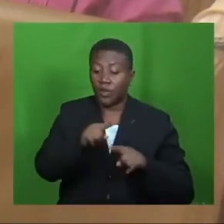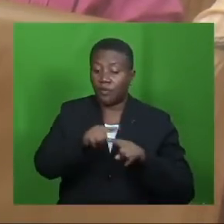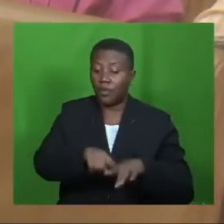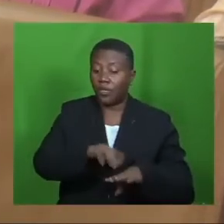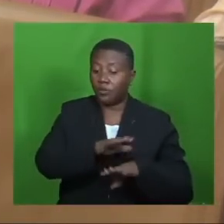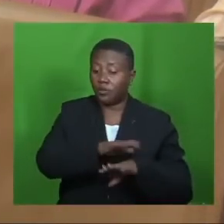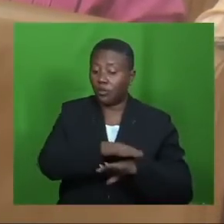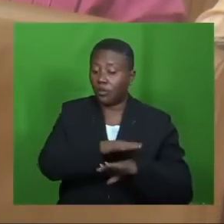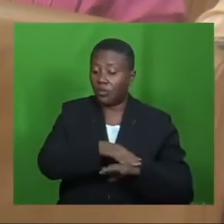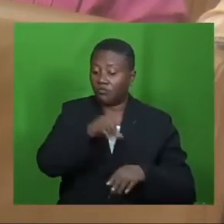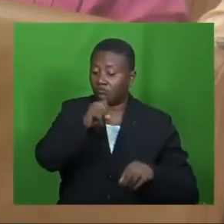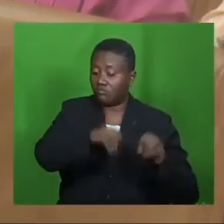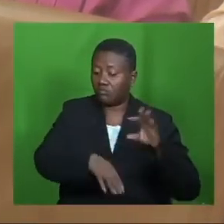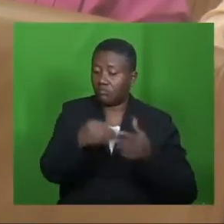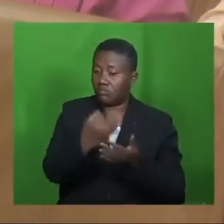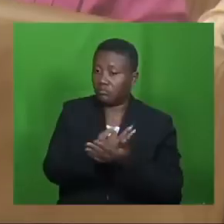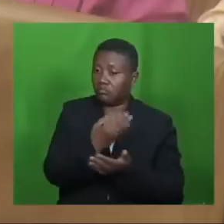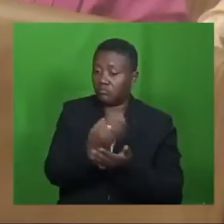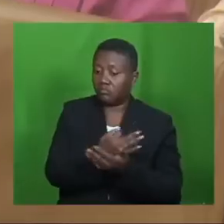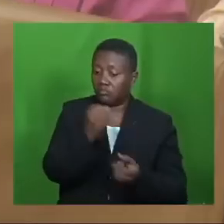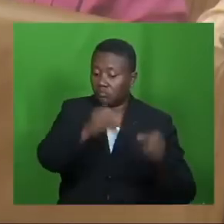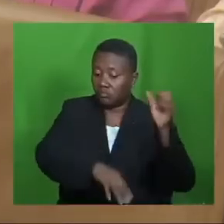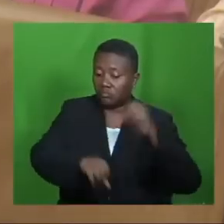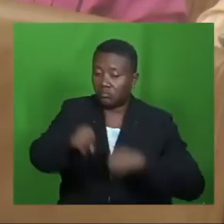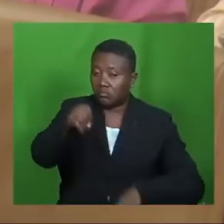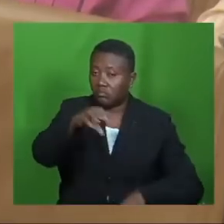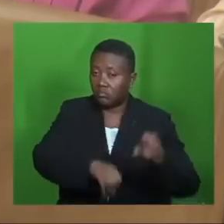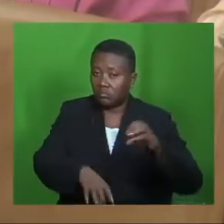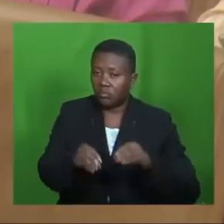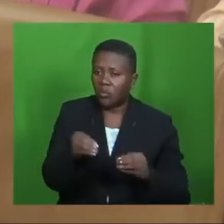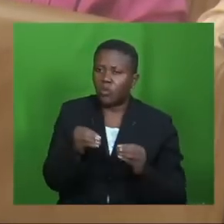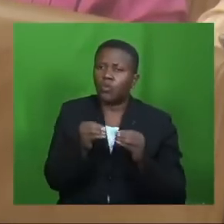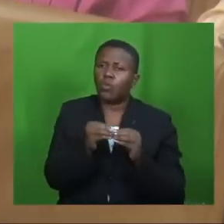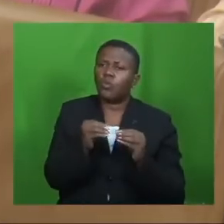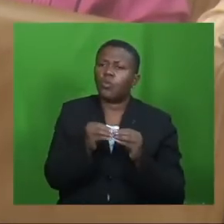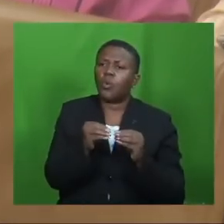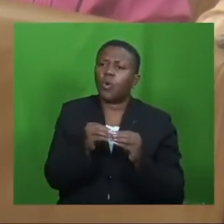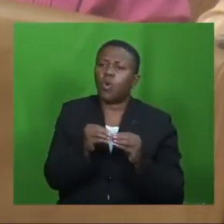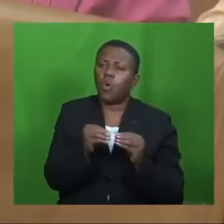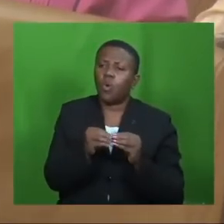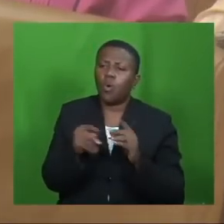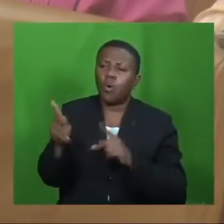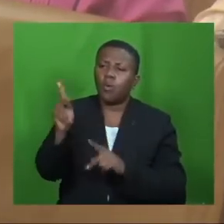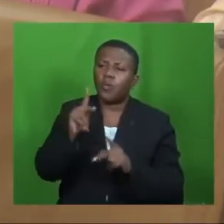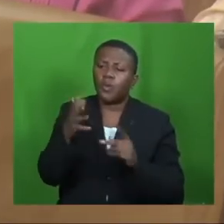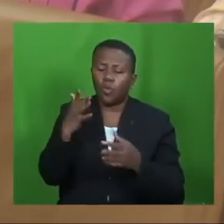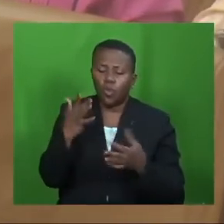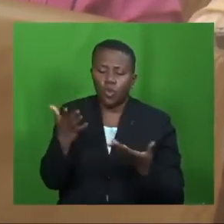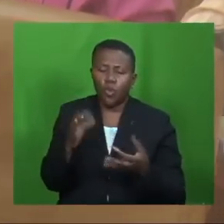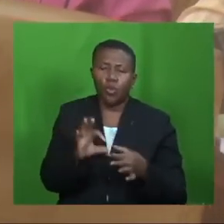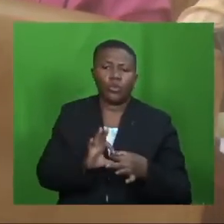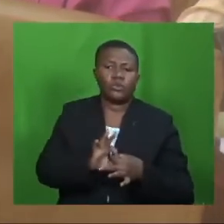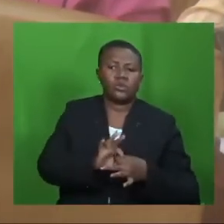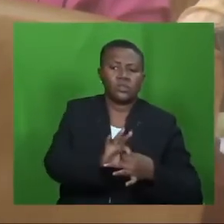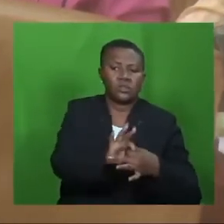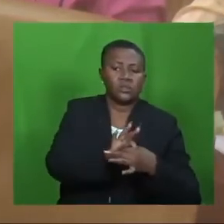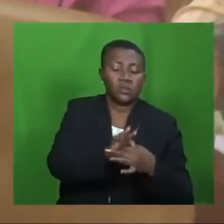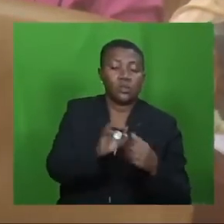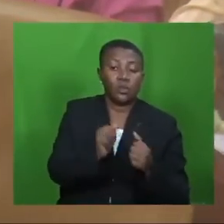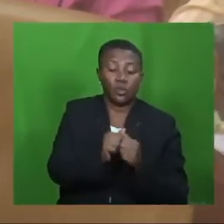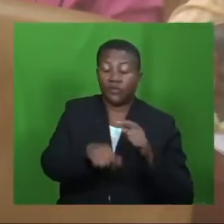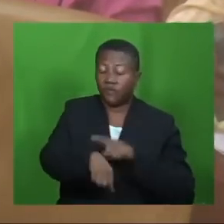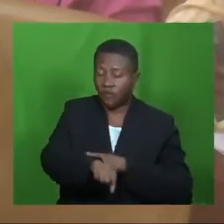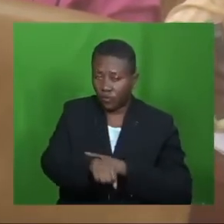fundraising, a lot of corporate entities would want to associate themselves with football because of the huge patronage